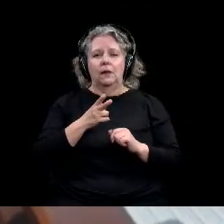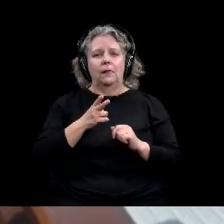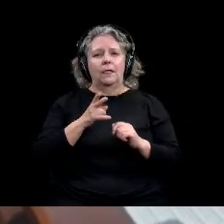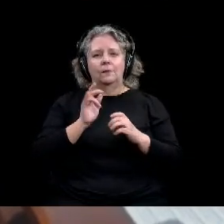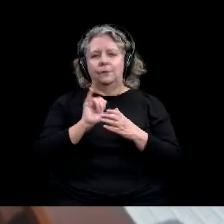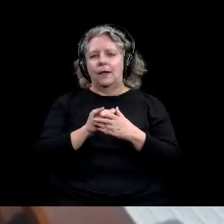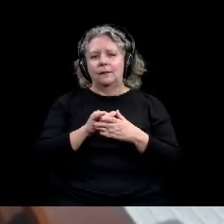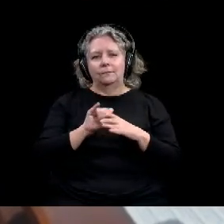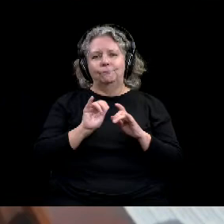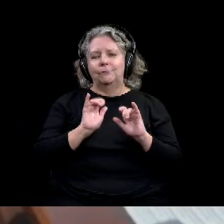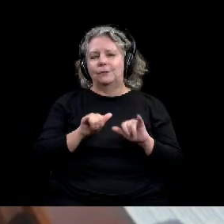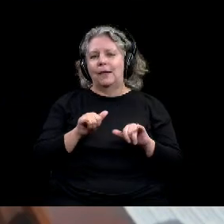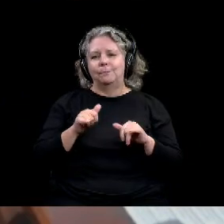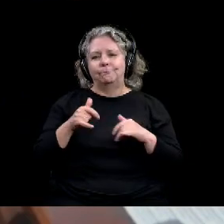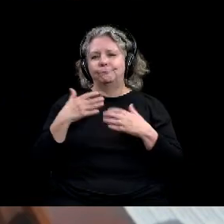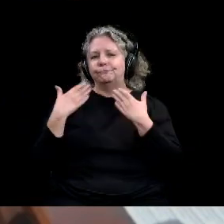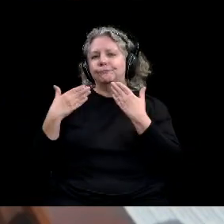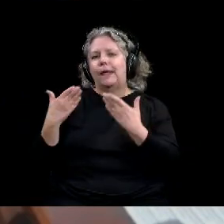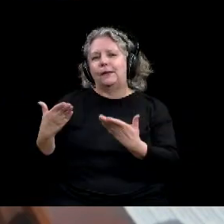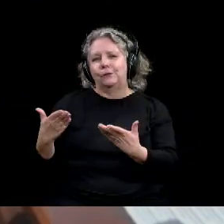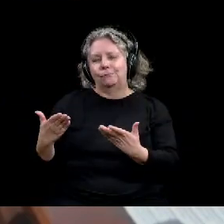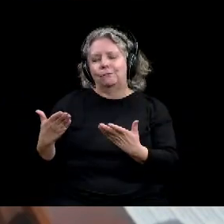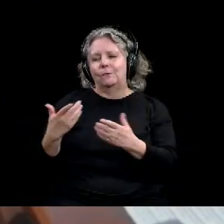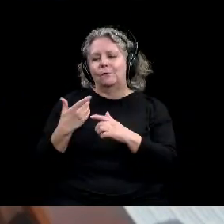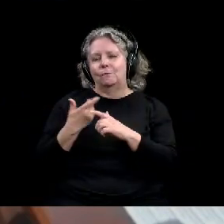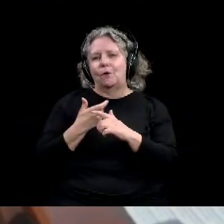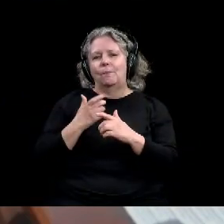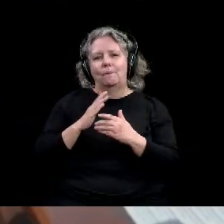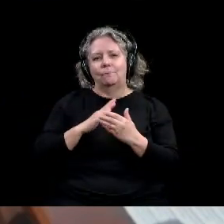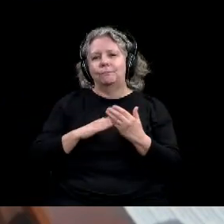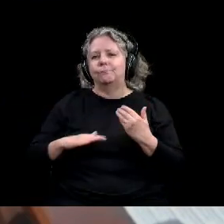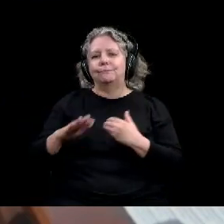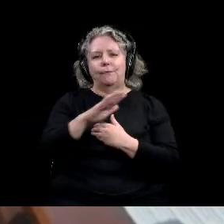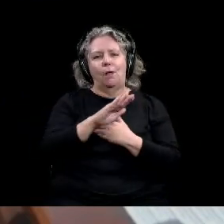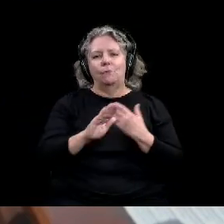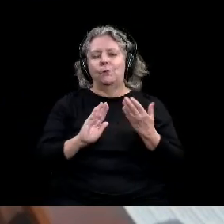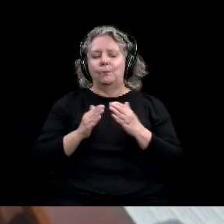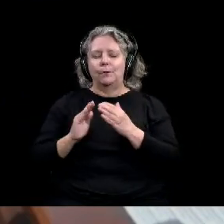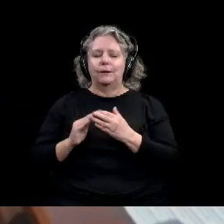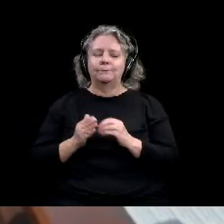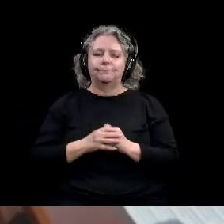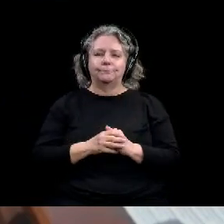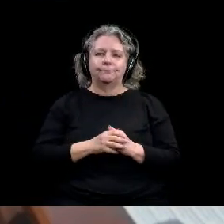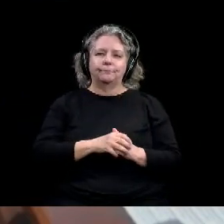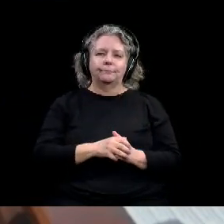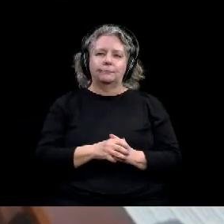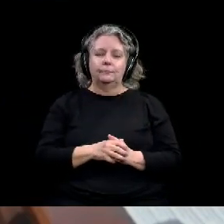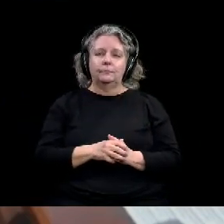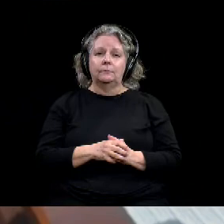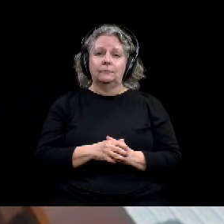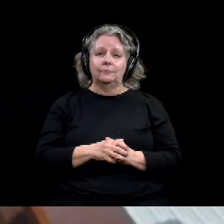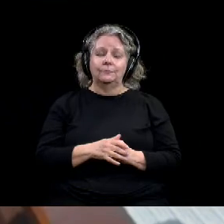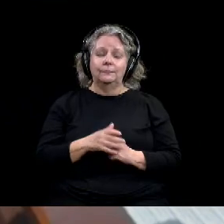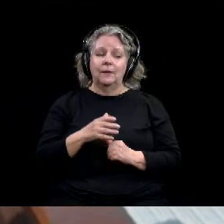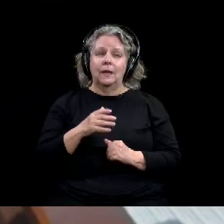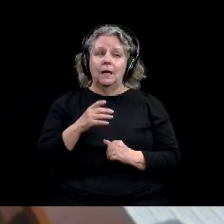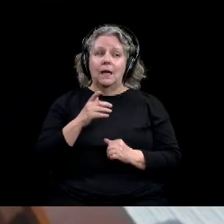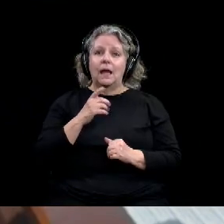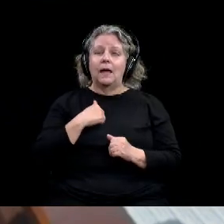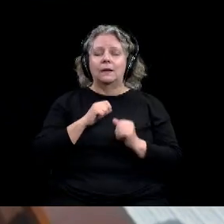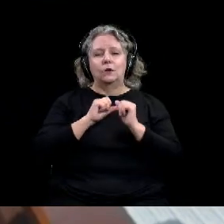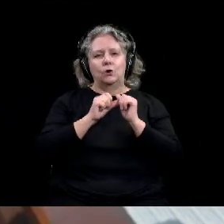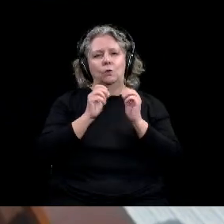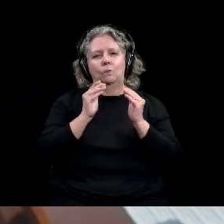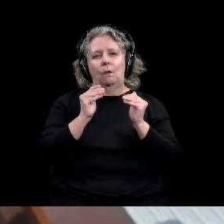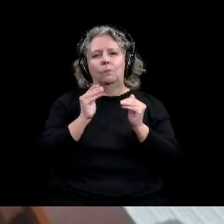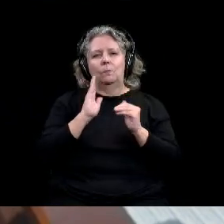that. I think moving forward, I continue to hope that we'll see declining numbers, that our hospital